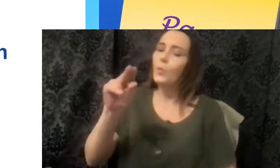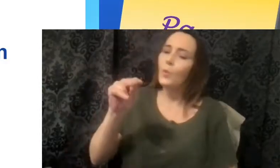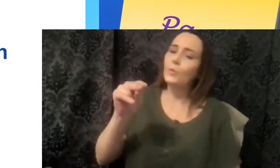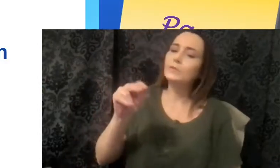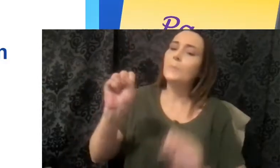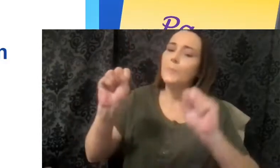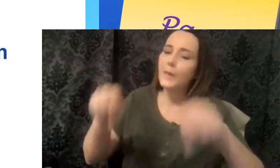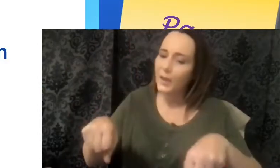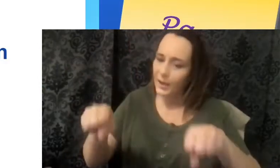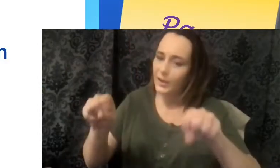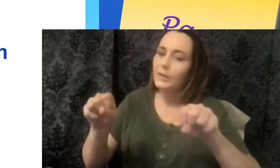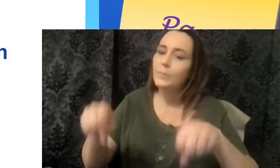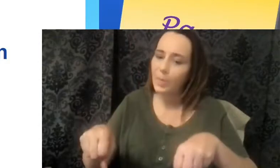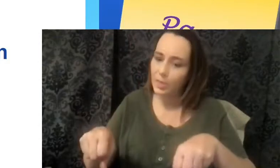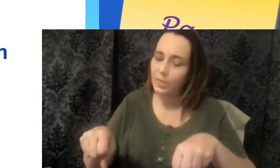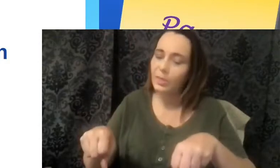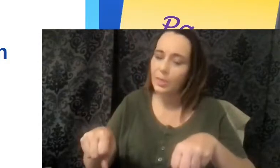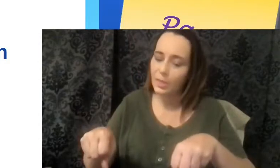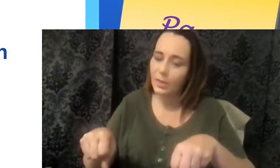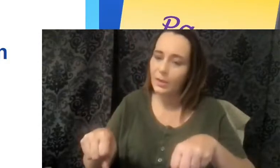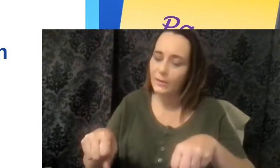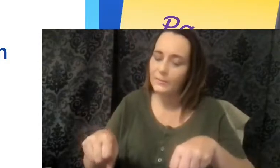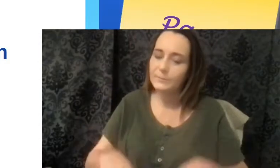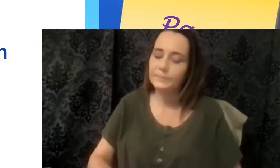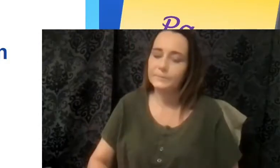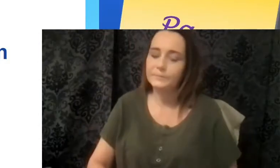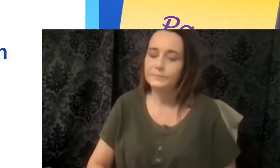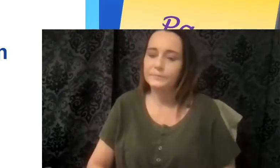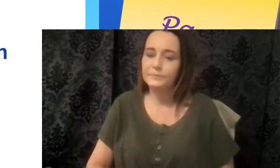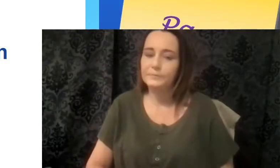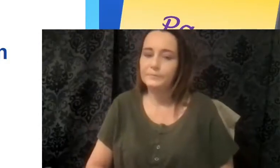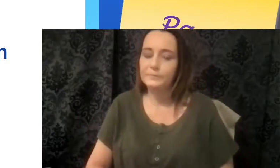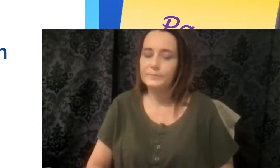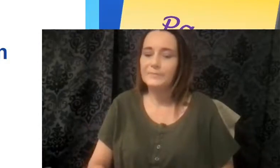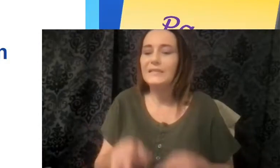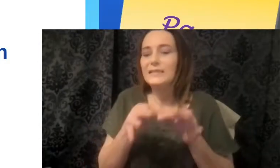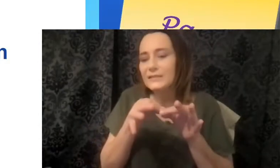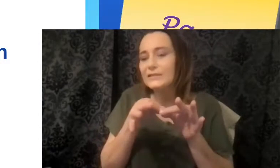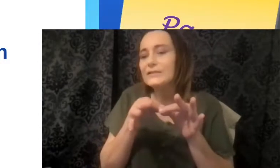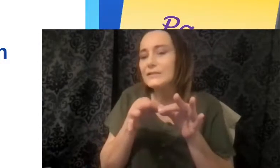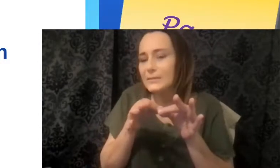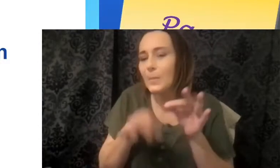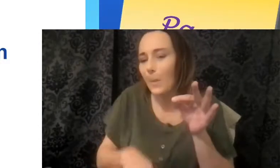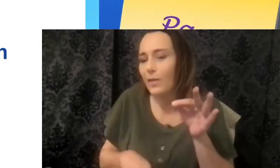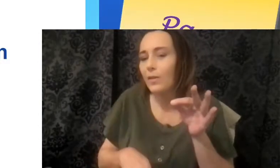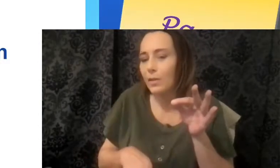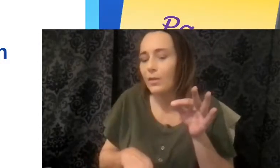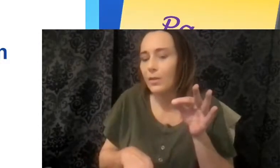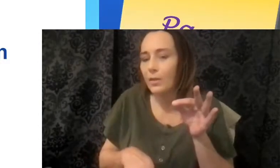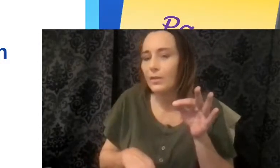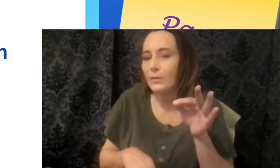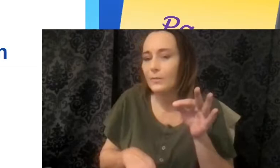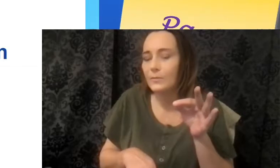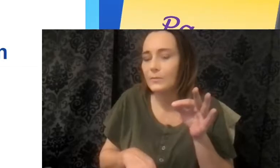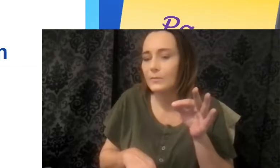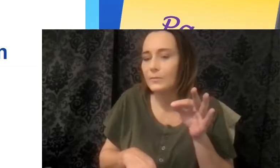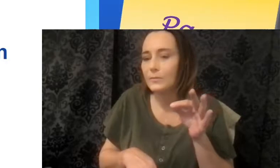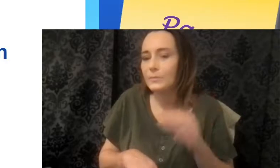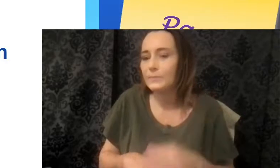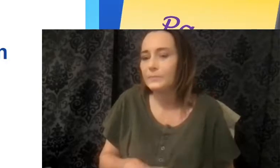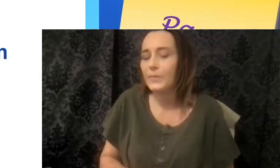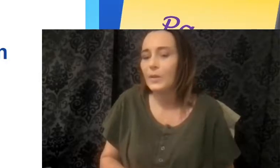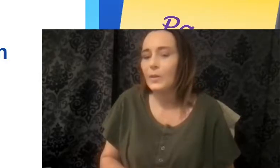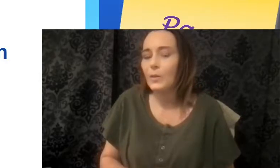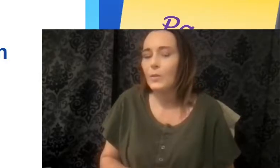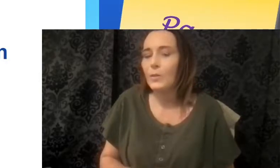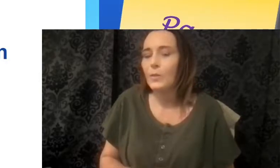inspection. And obviously, also to say in simple terms, what the World Board is looking